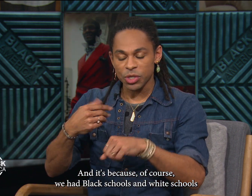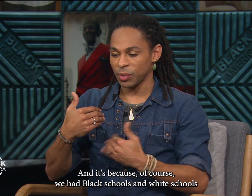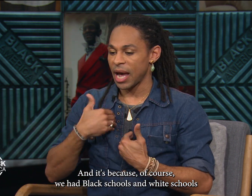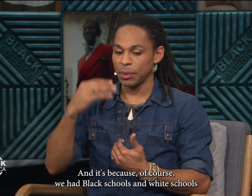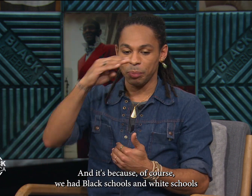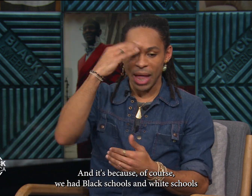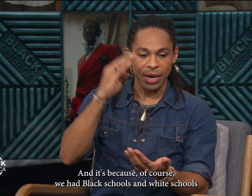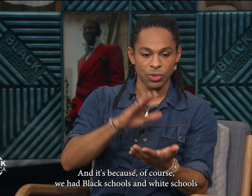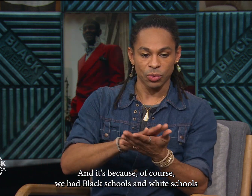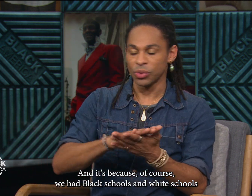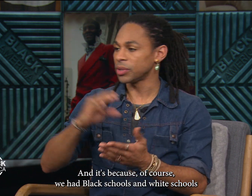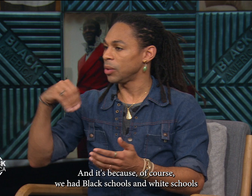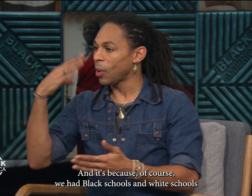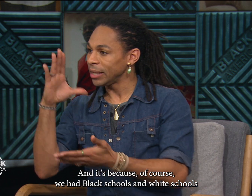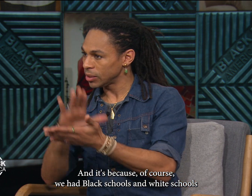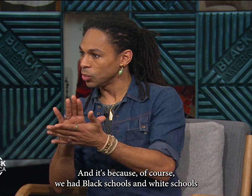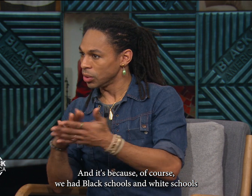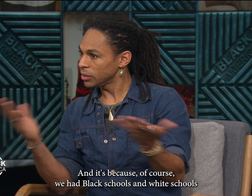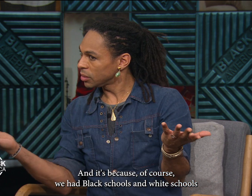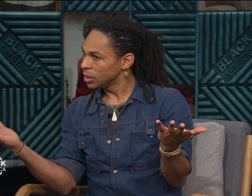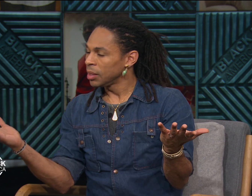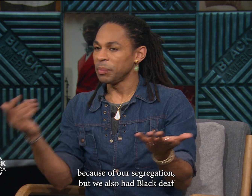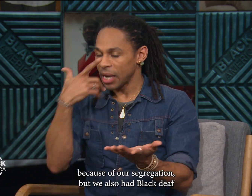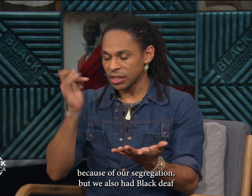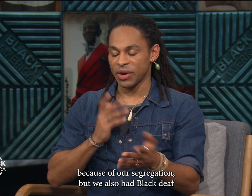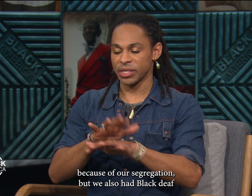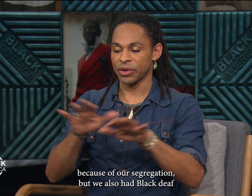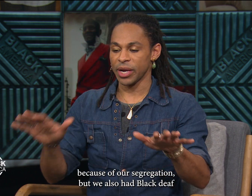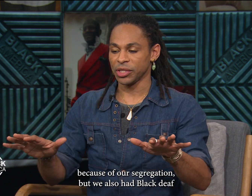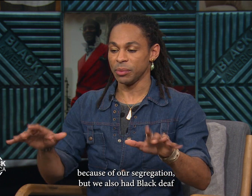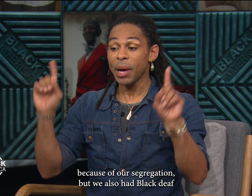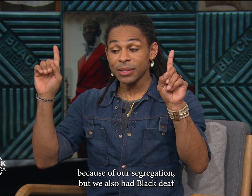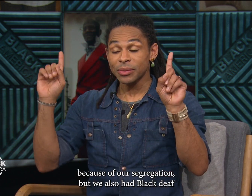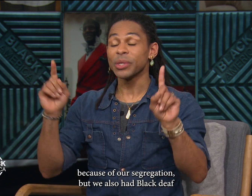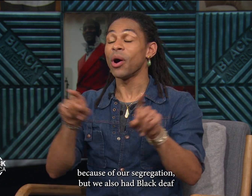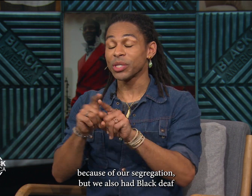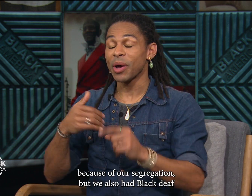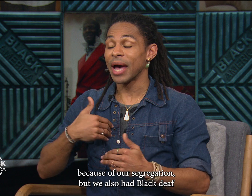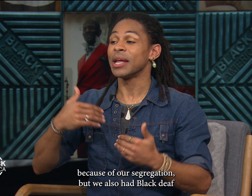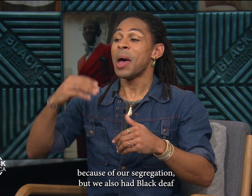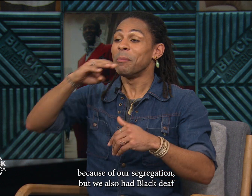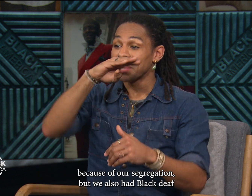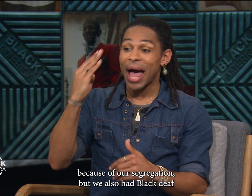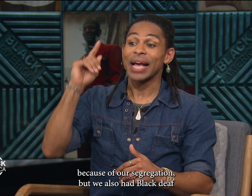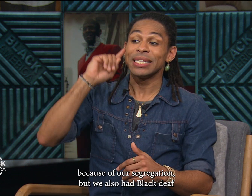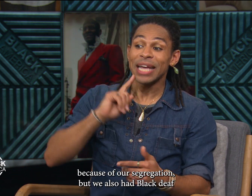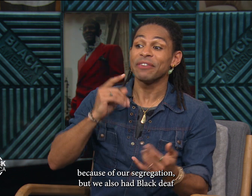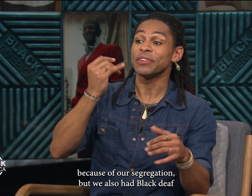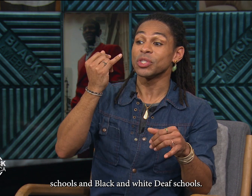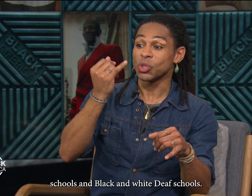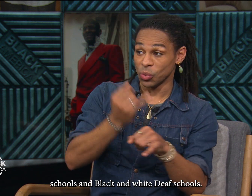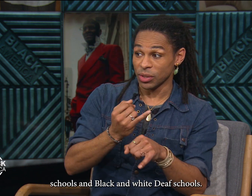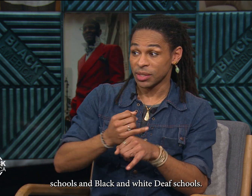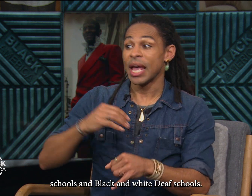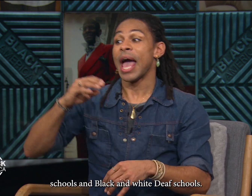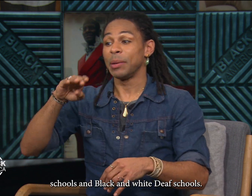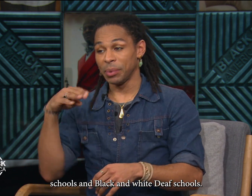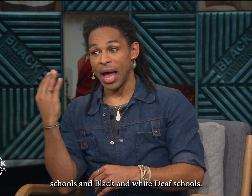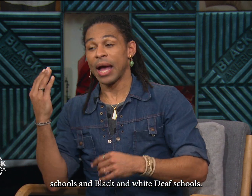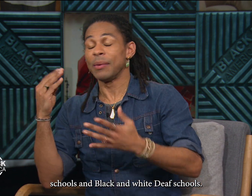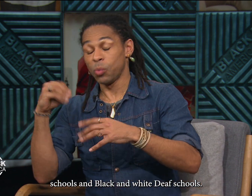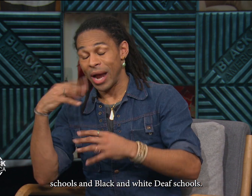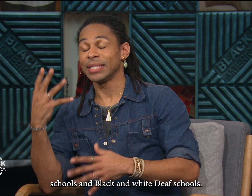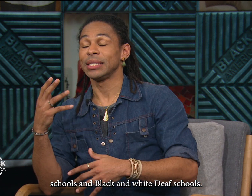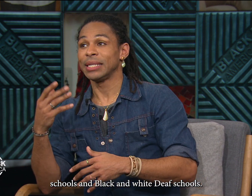of course, we had Black schools and white schools because of our segregation, but we also had Black deaf schools